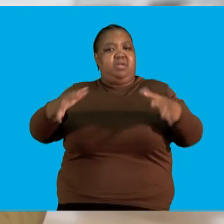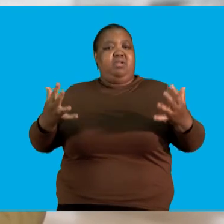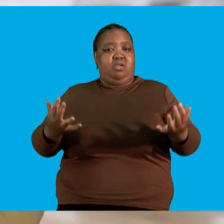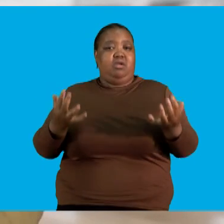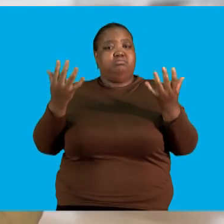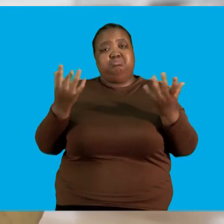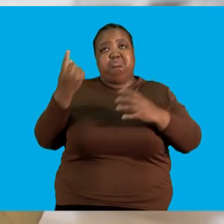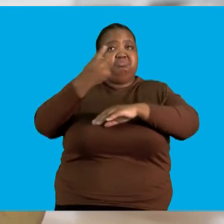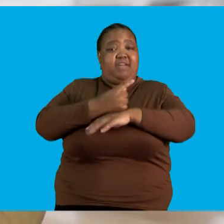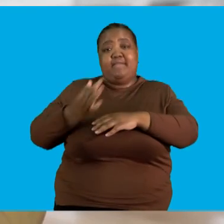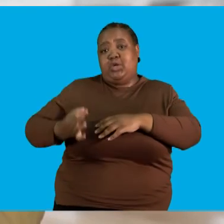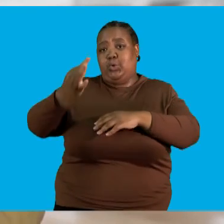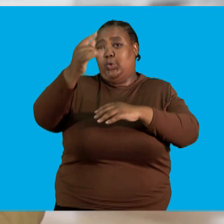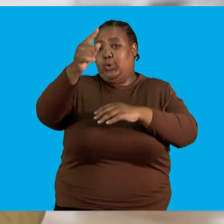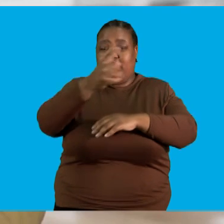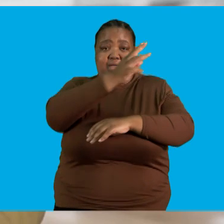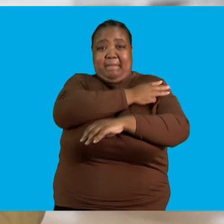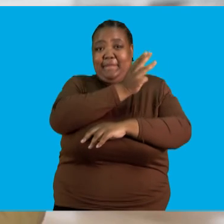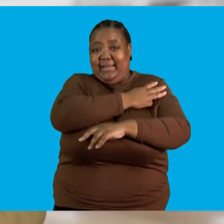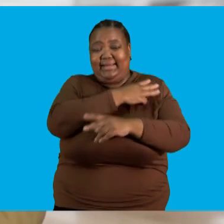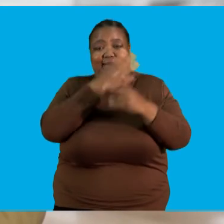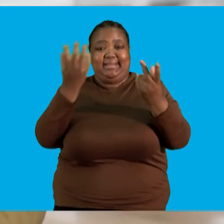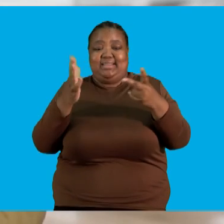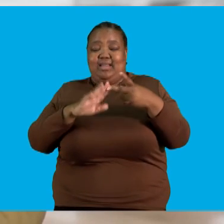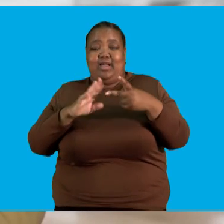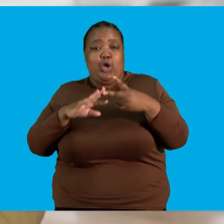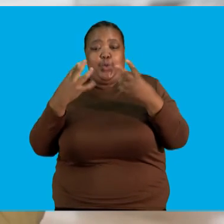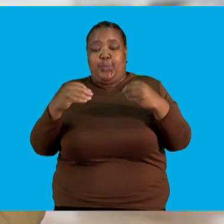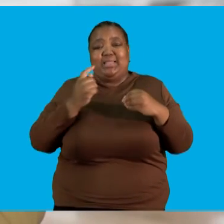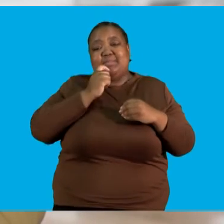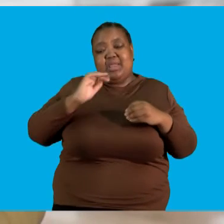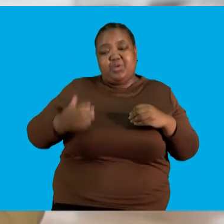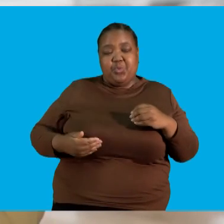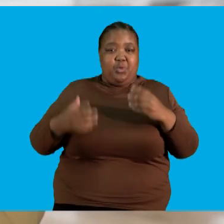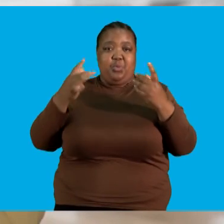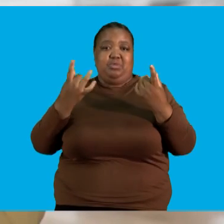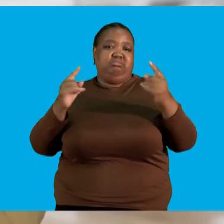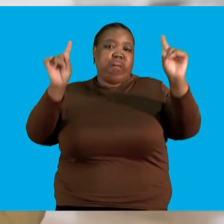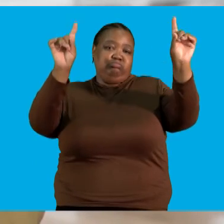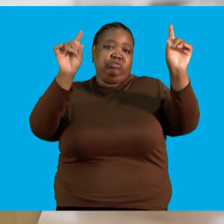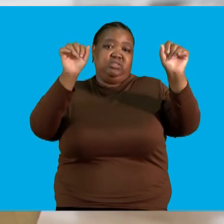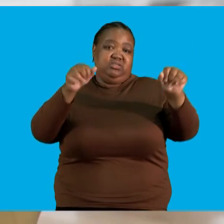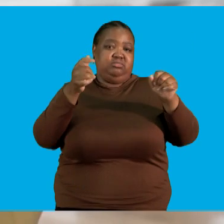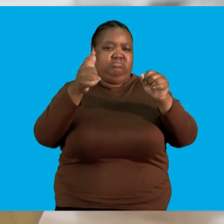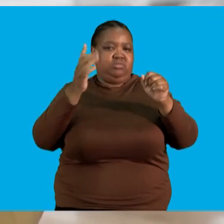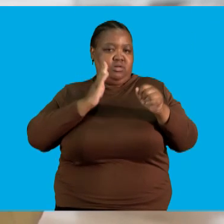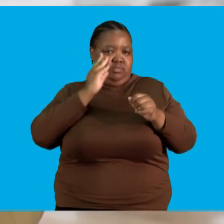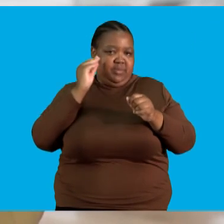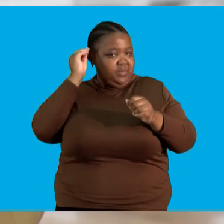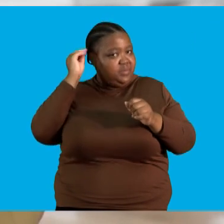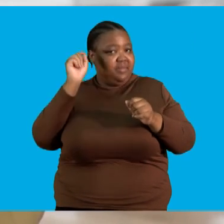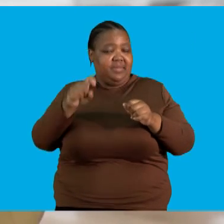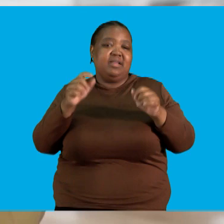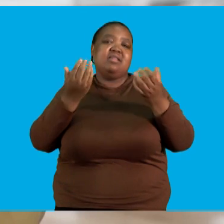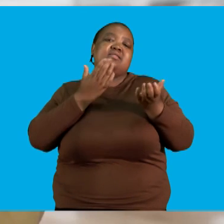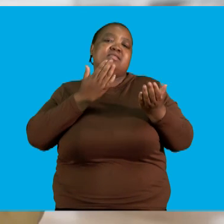and how to prepare for your successful presentation one day as a successful manager or investor or a